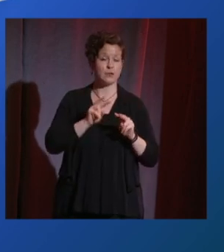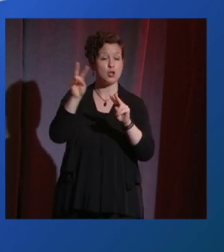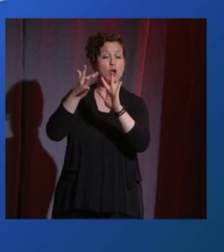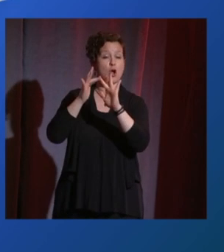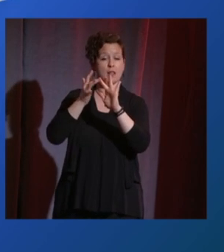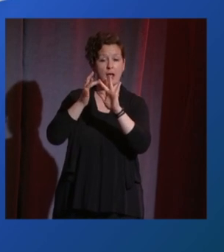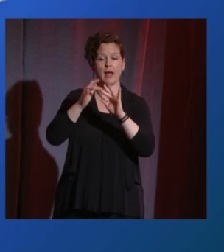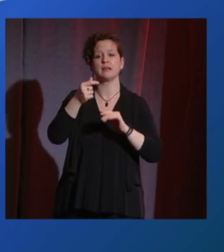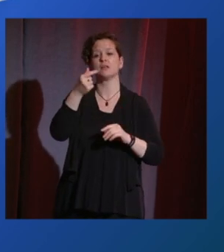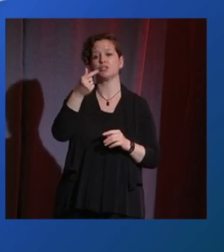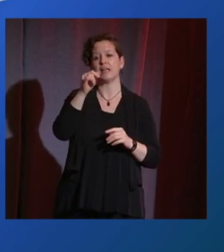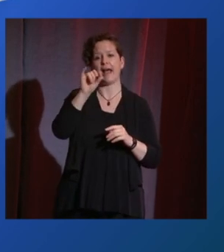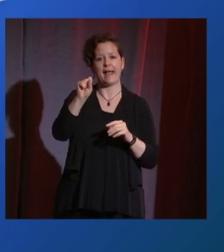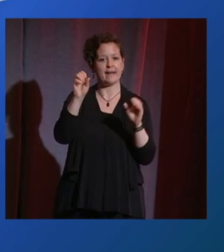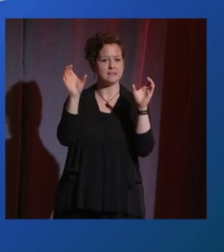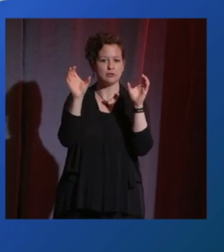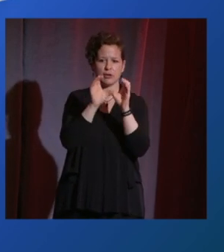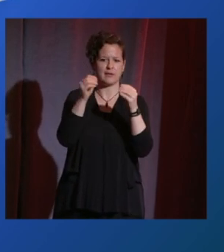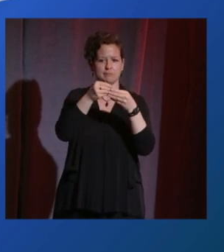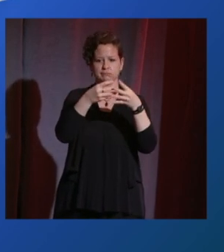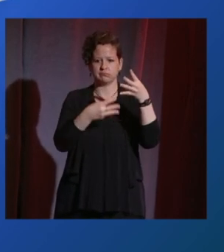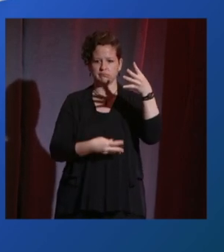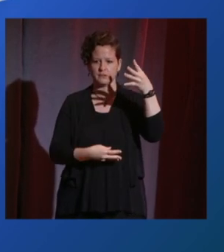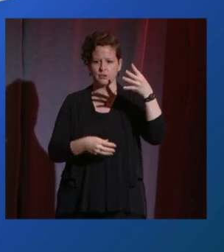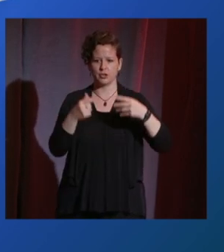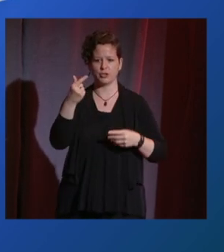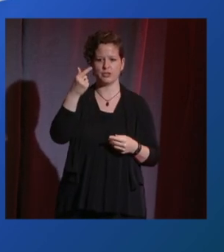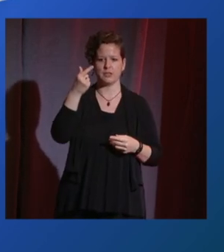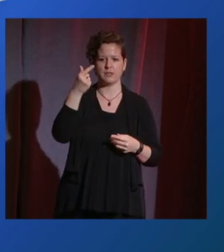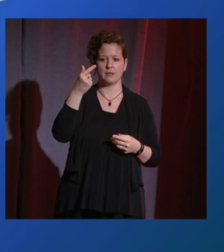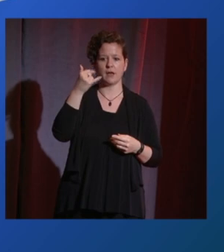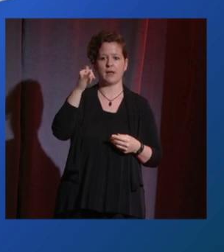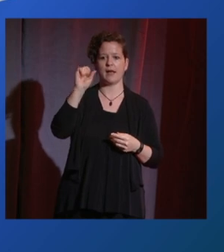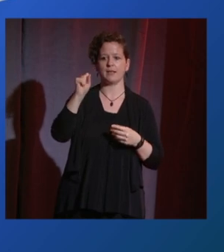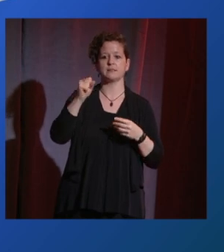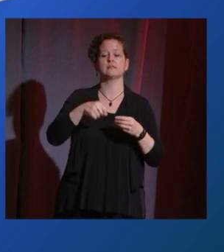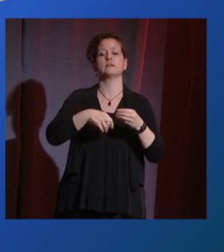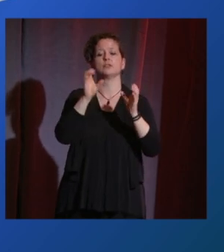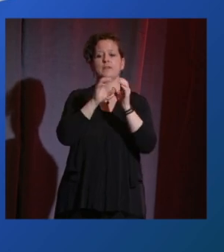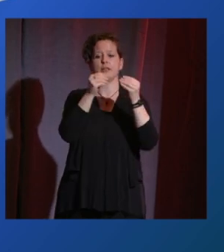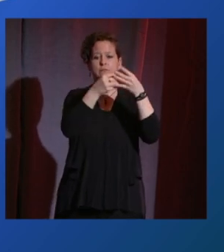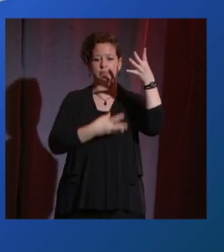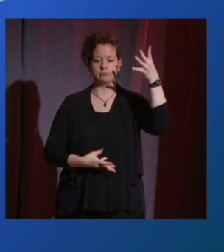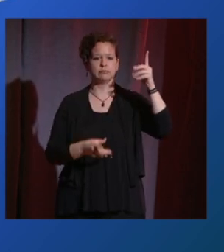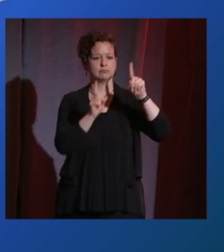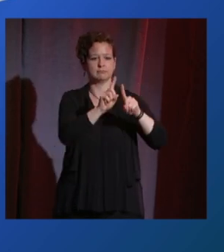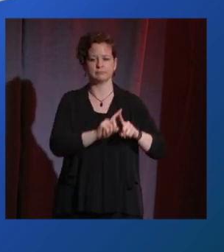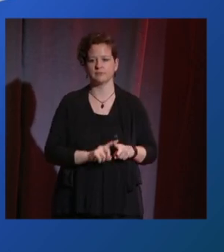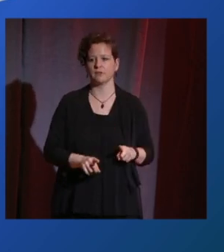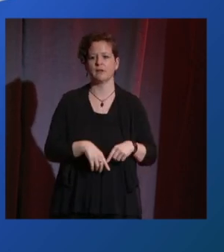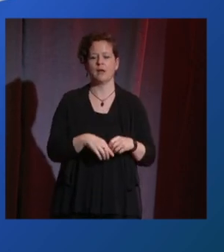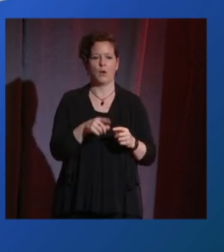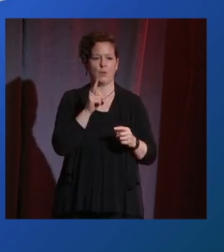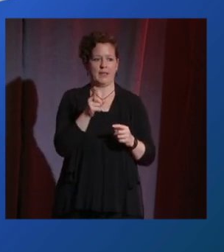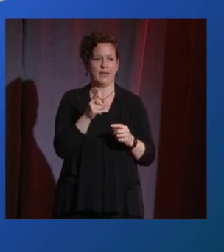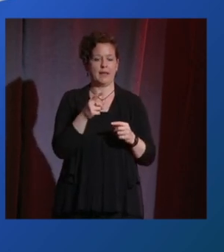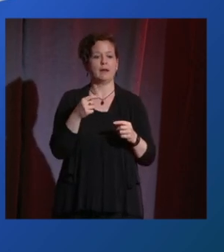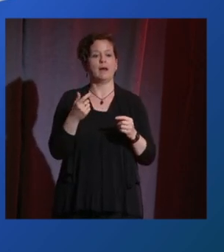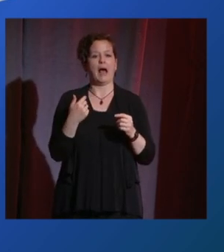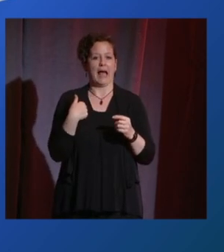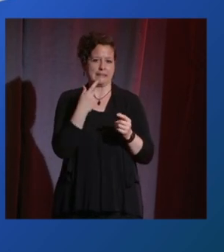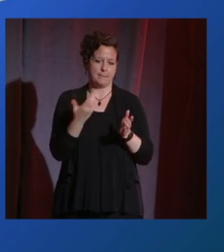GIS certifications they have uh image science certifications they have the world your oyster as I'll say